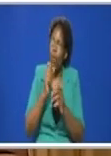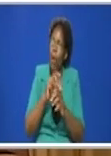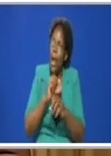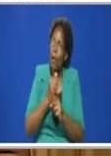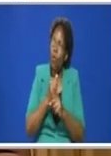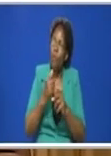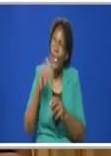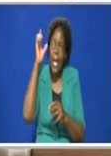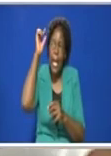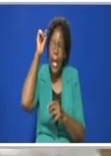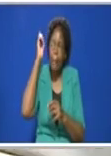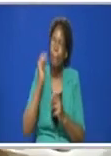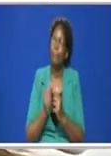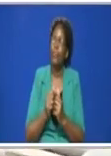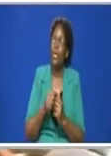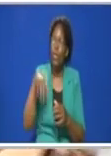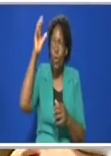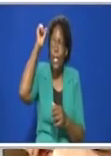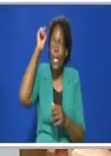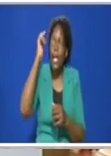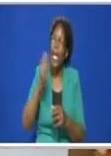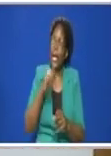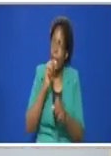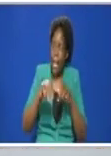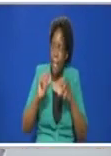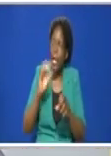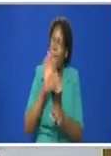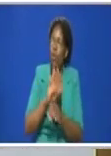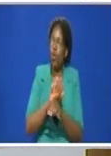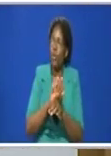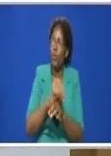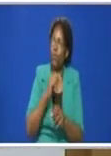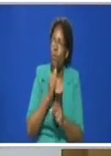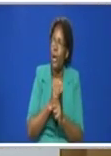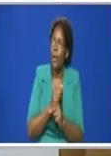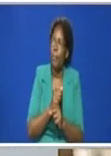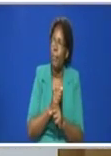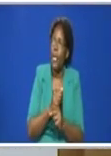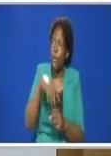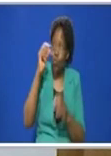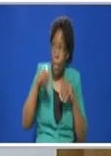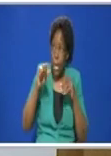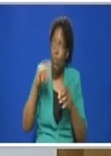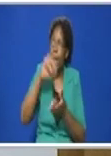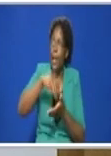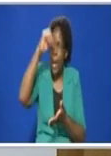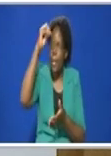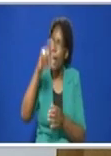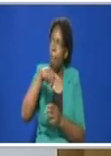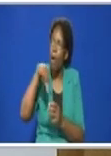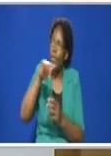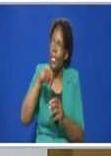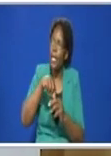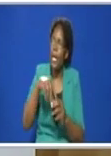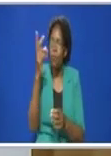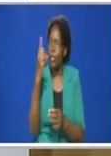starters? The hair performs several functions. Okay, but today we're learning about the skin. I thought it was only one. If it was one function, I would have allowed you